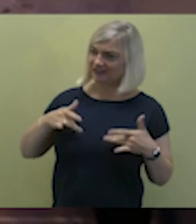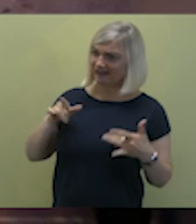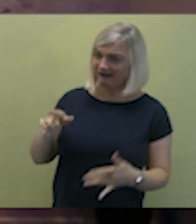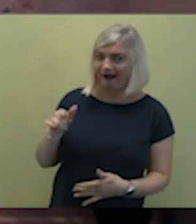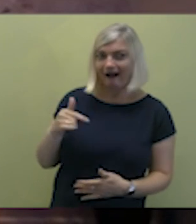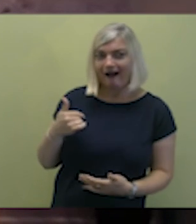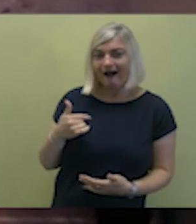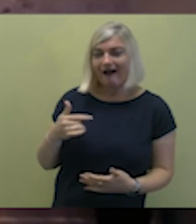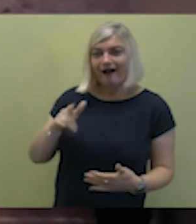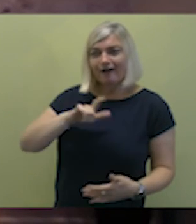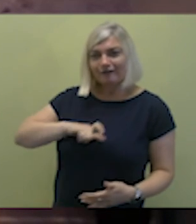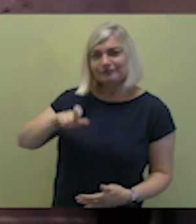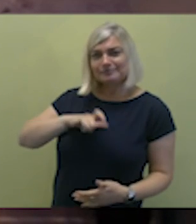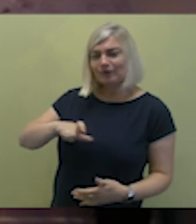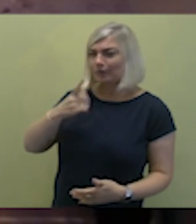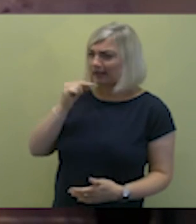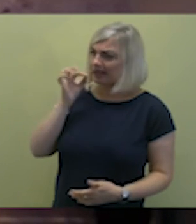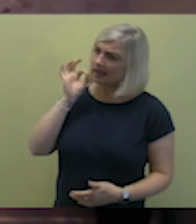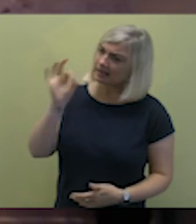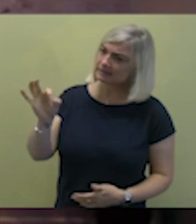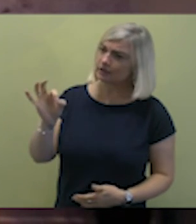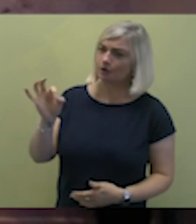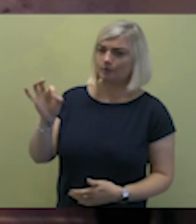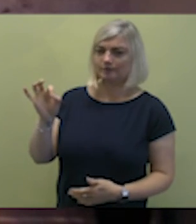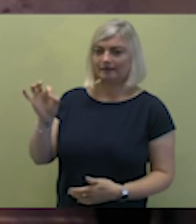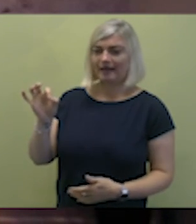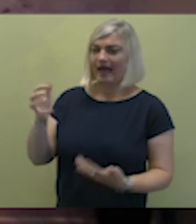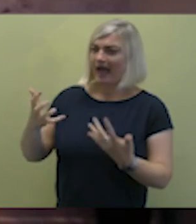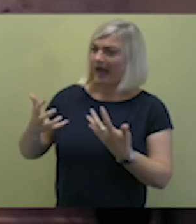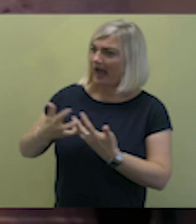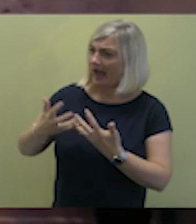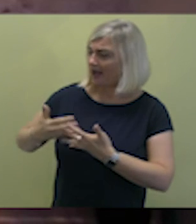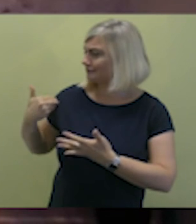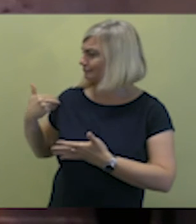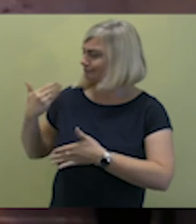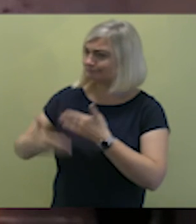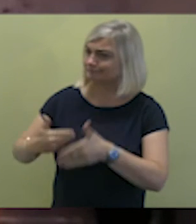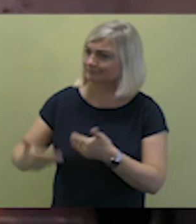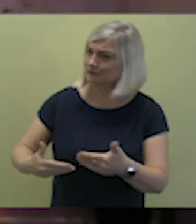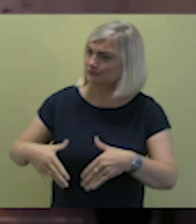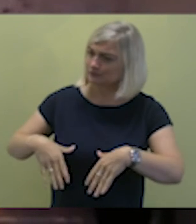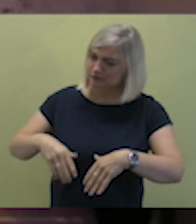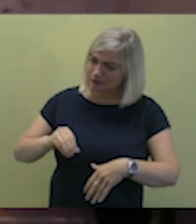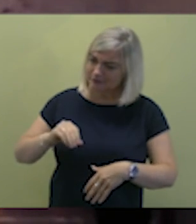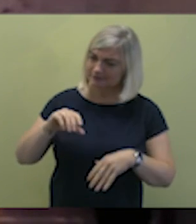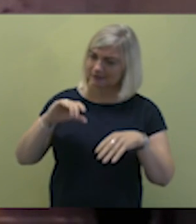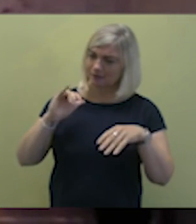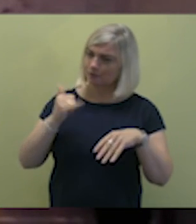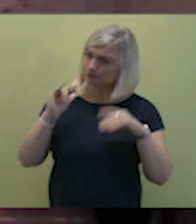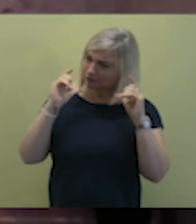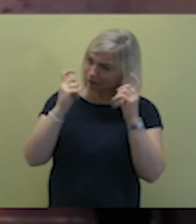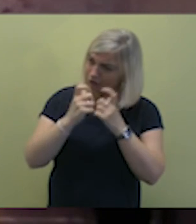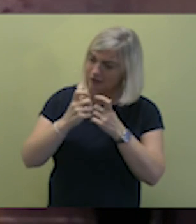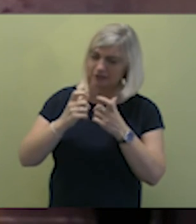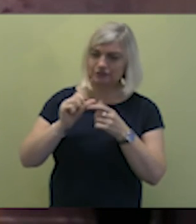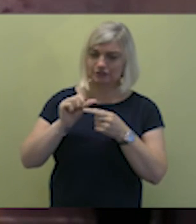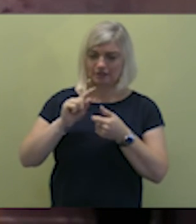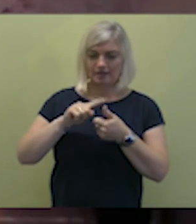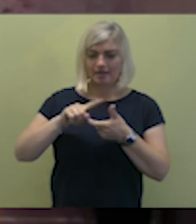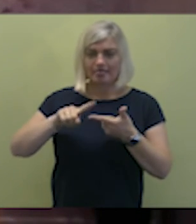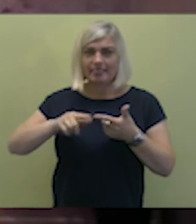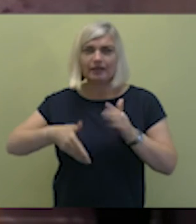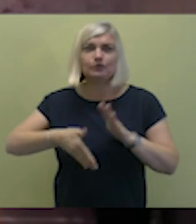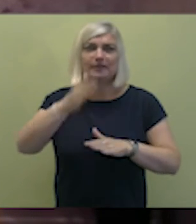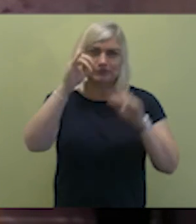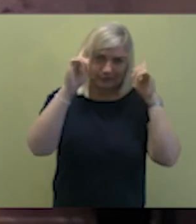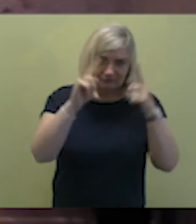people and see how it really was for them, you know, from starting at Walsall College to going on to study at a higher level and then continuing